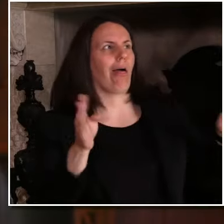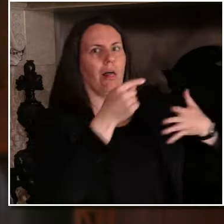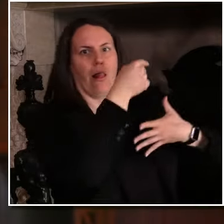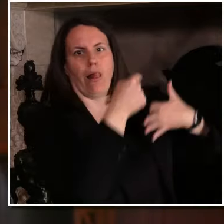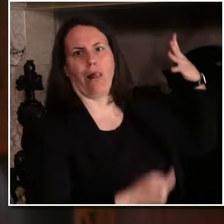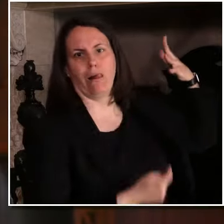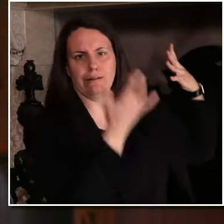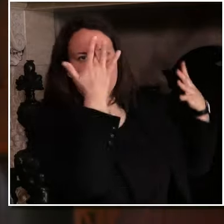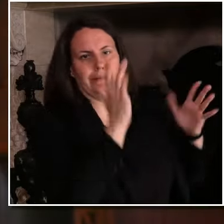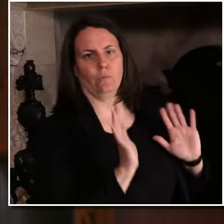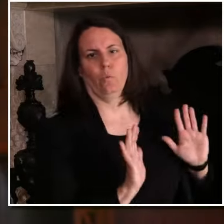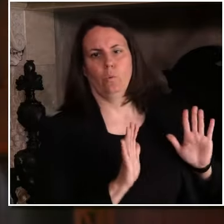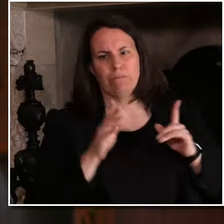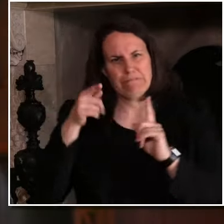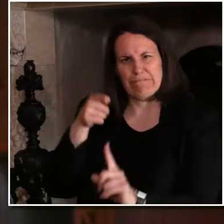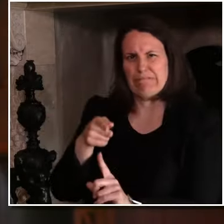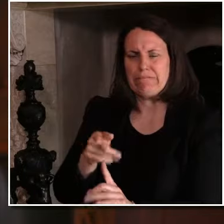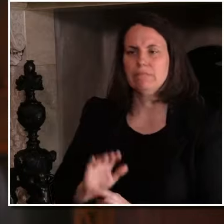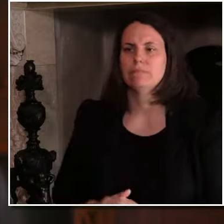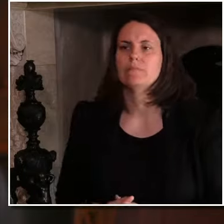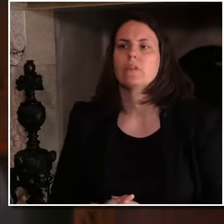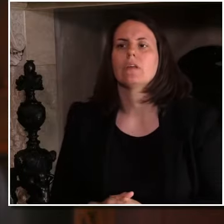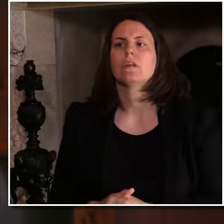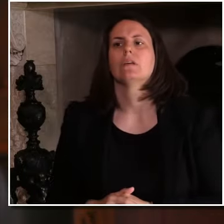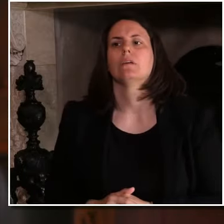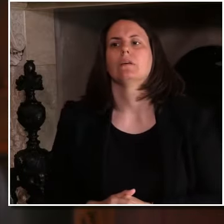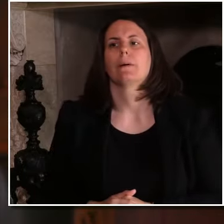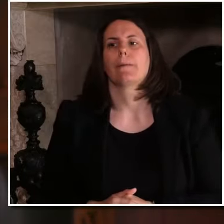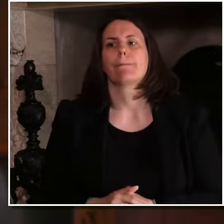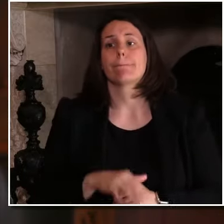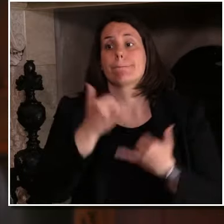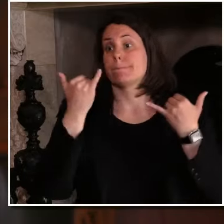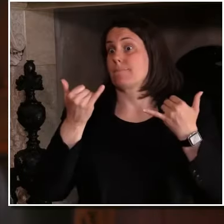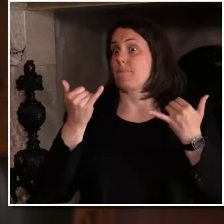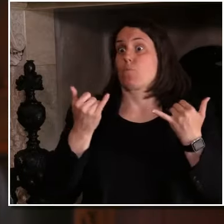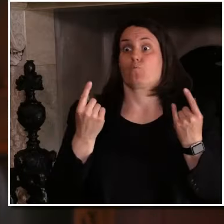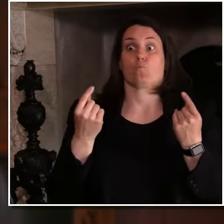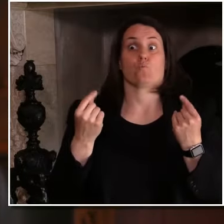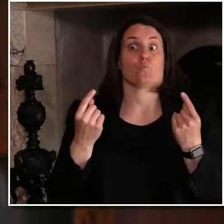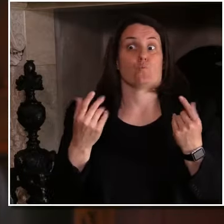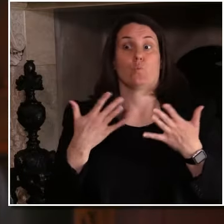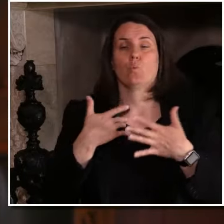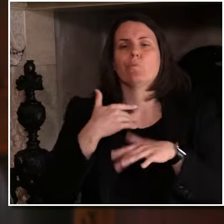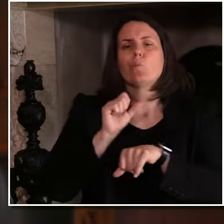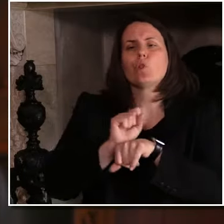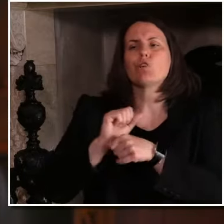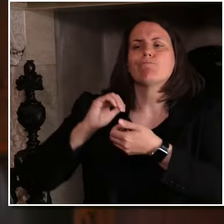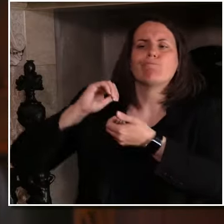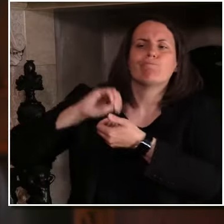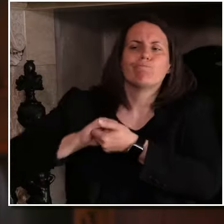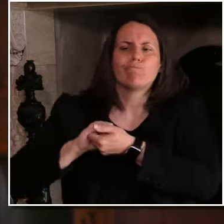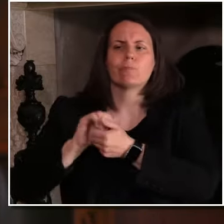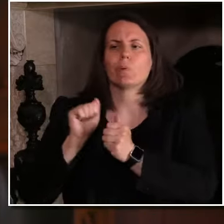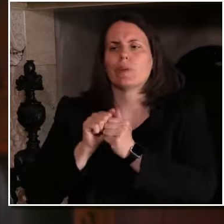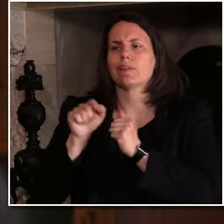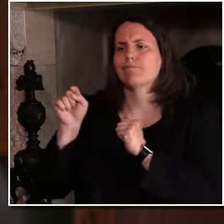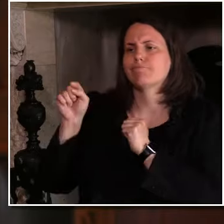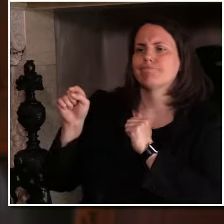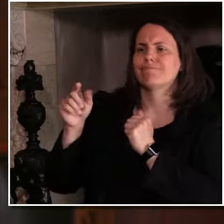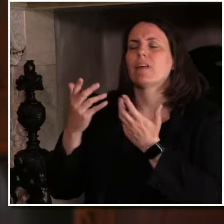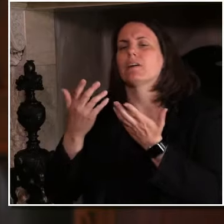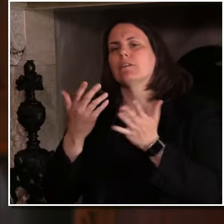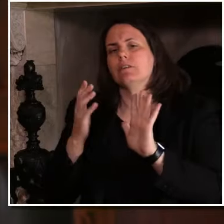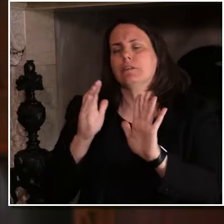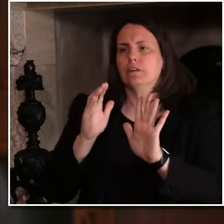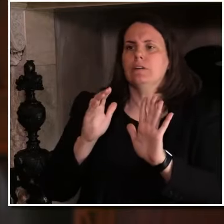exposed to the virus. And we are currently actively working through our planning process around